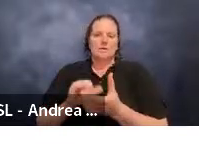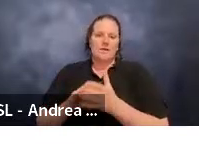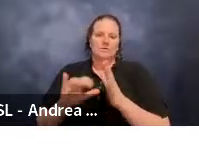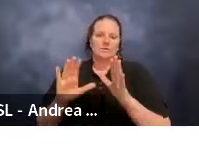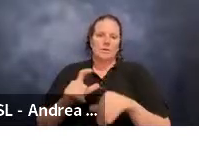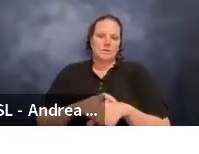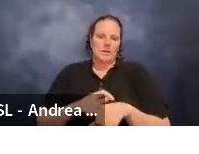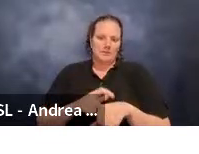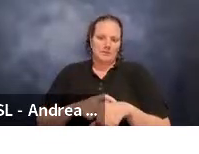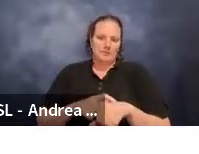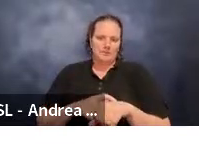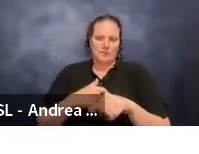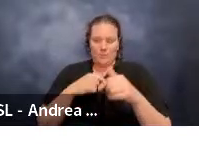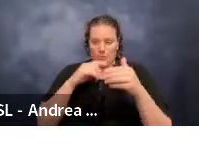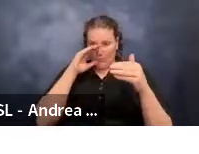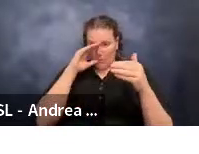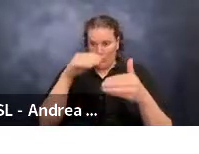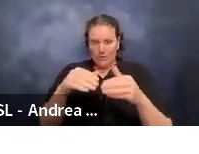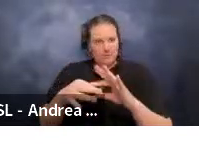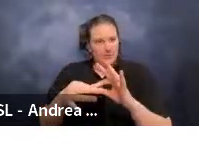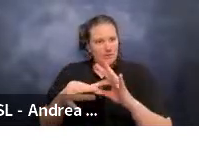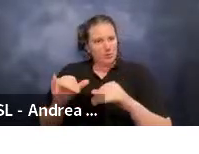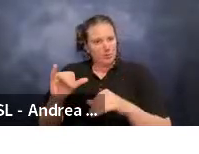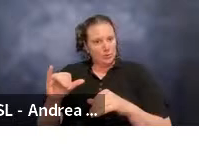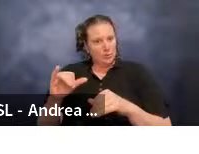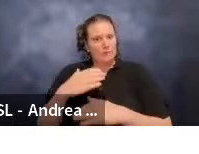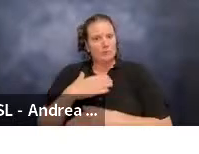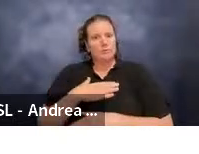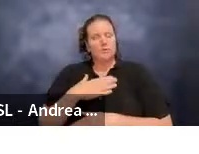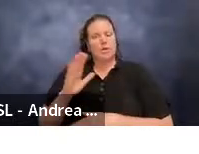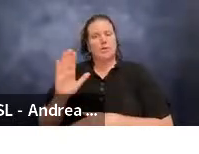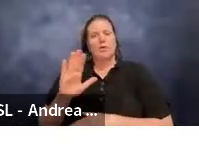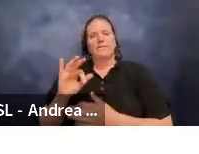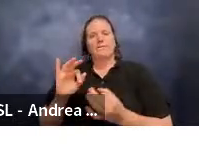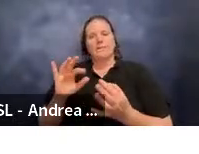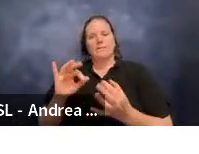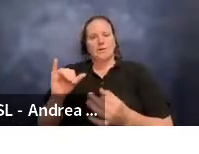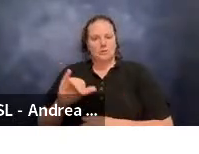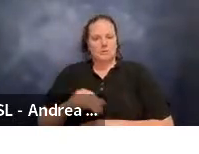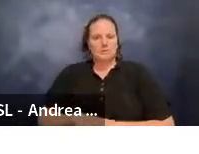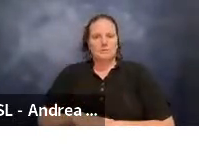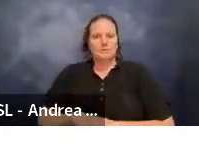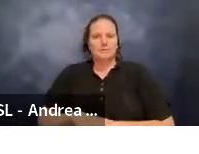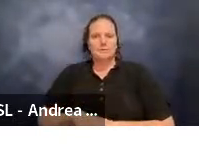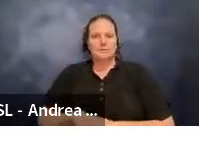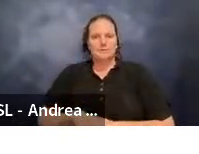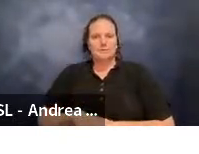us to kind of hone our message as well. So appreciate any feedback you have along the way.